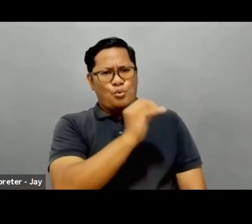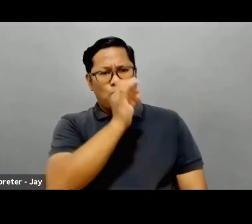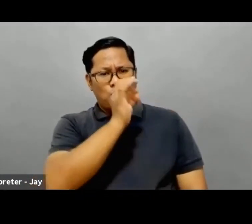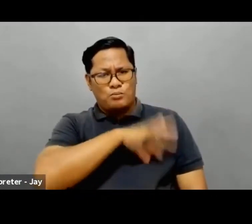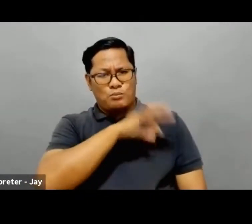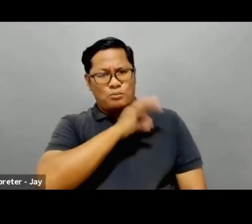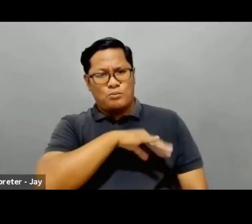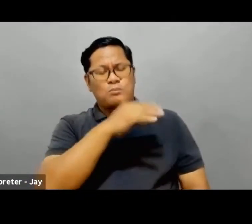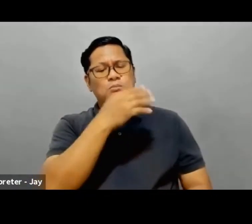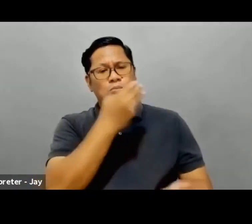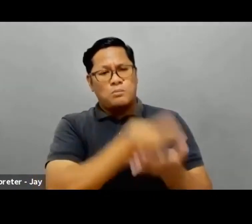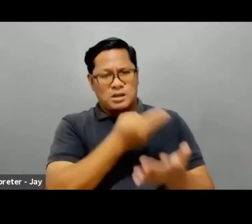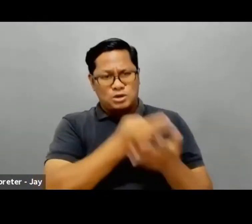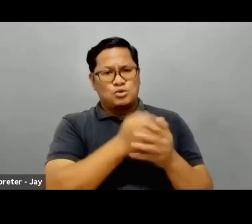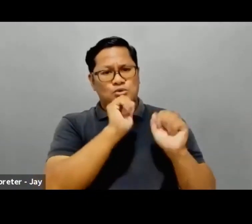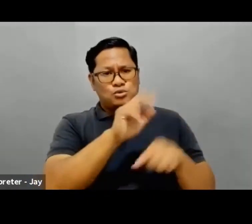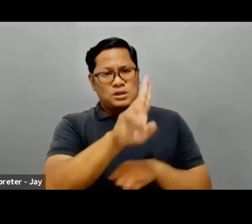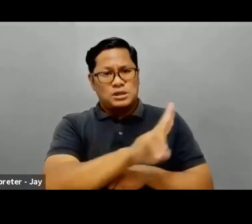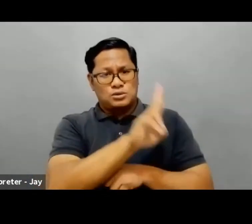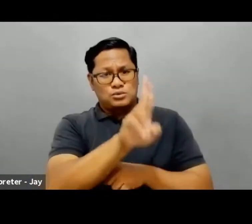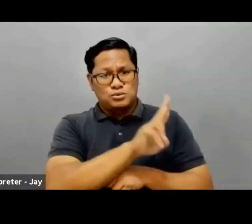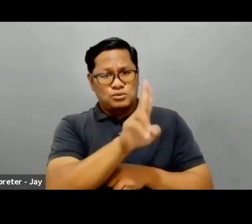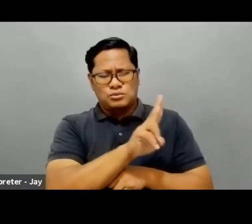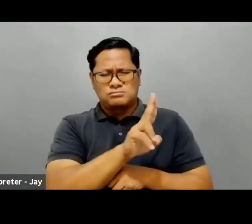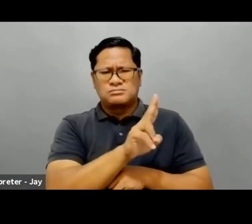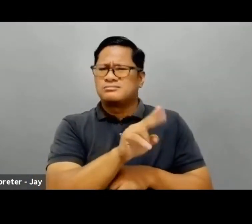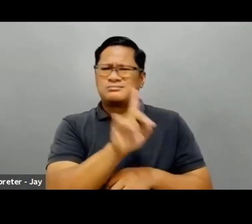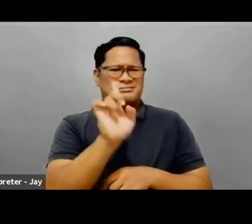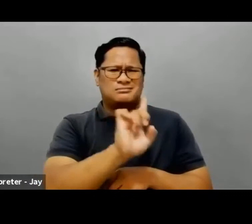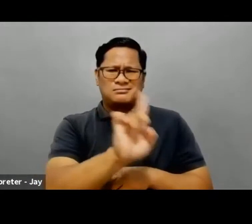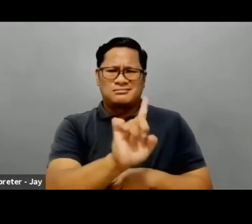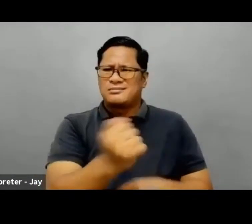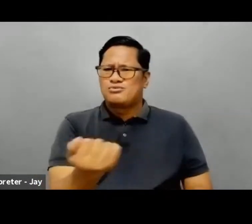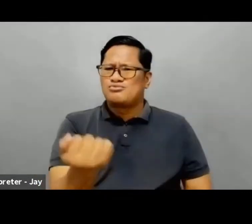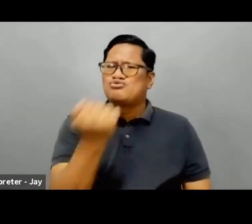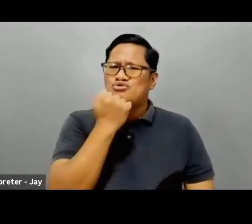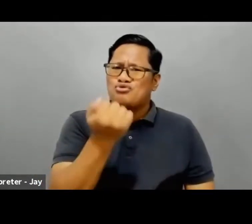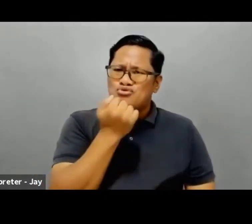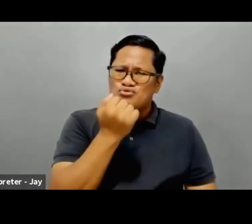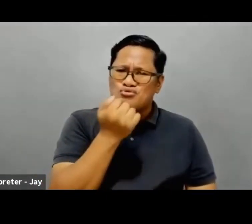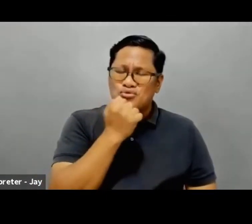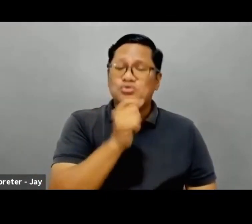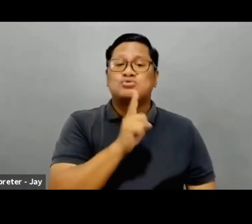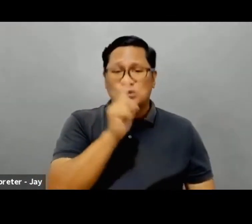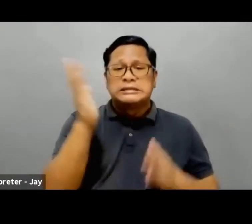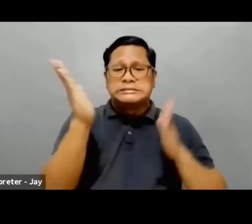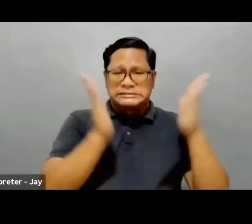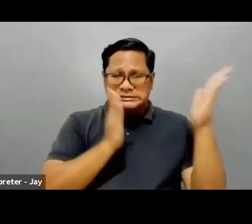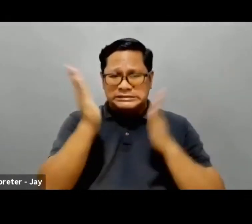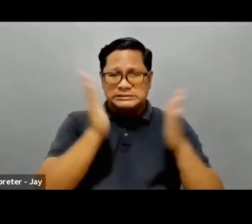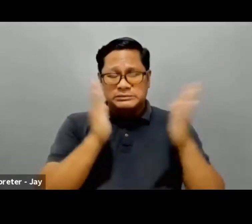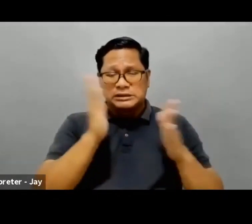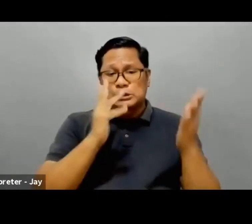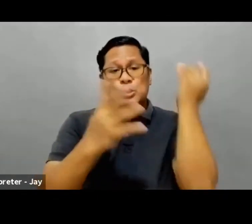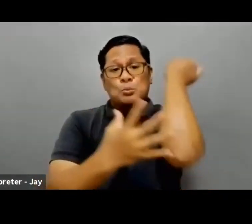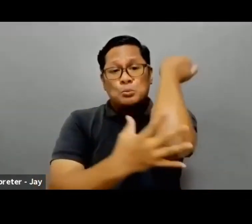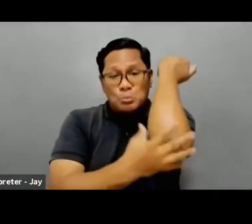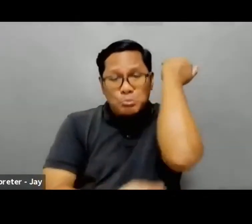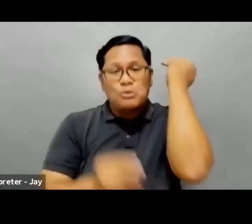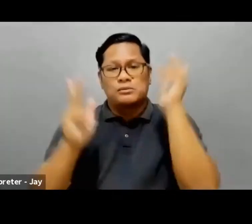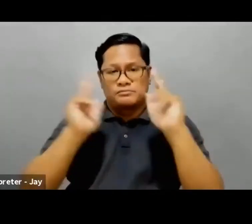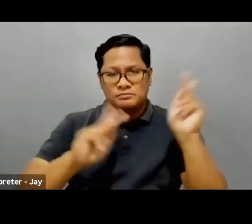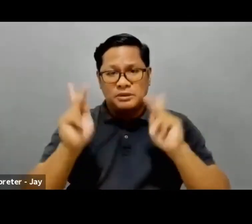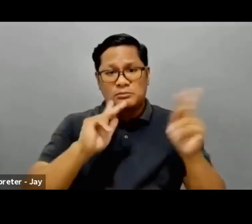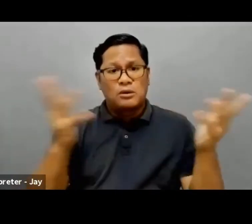kayong magastos. Which is very wrong because these are serving poor people. Who are they going to get